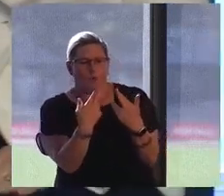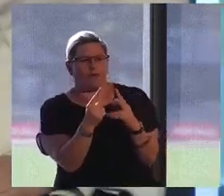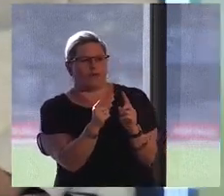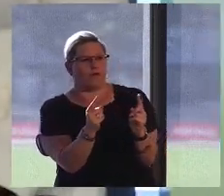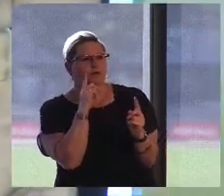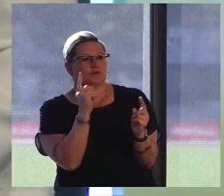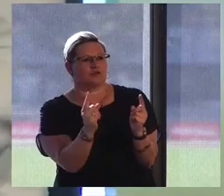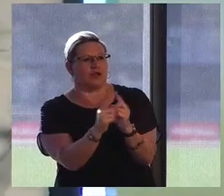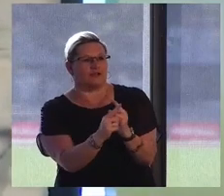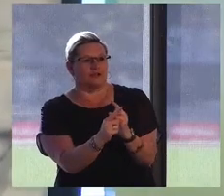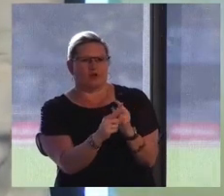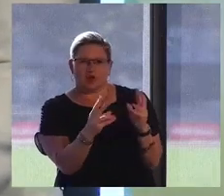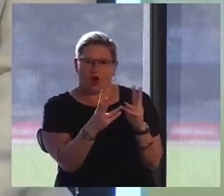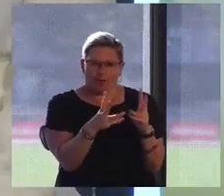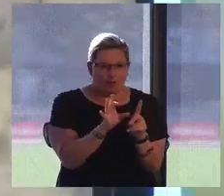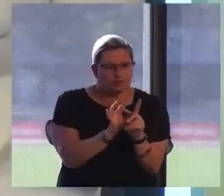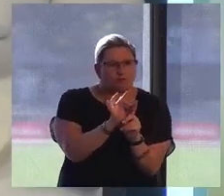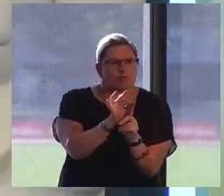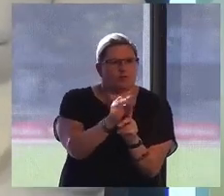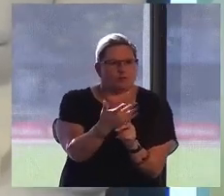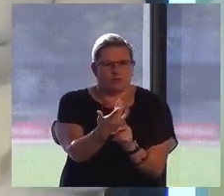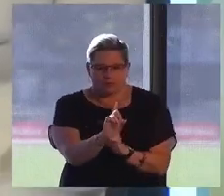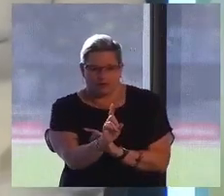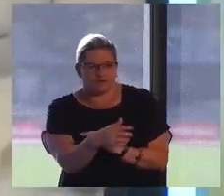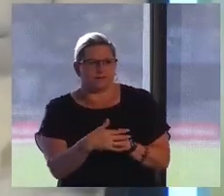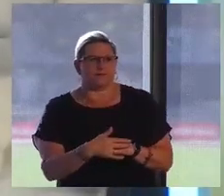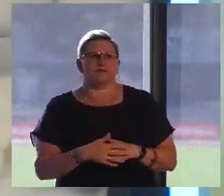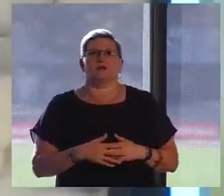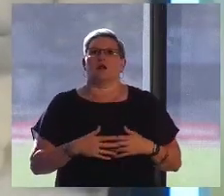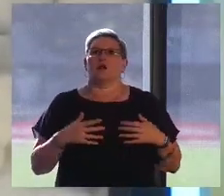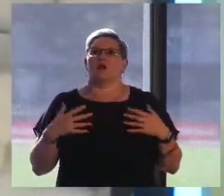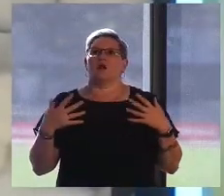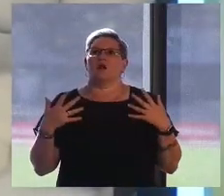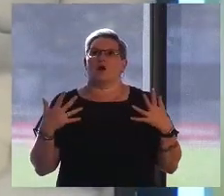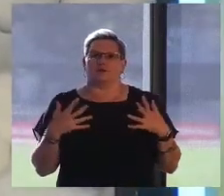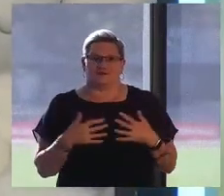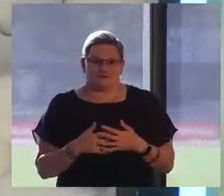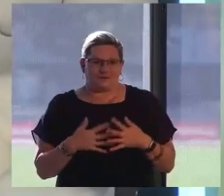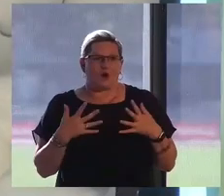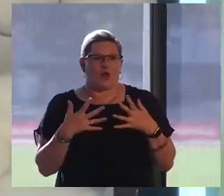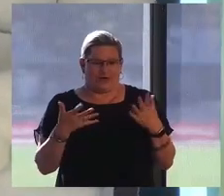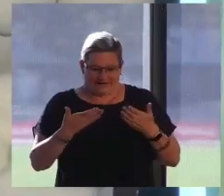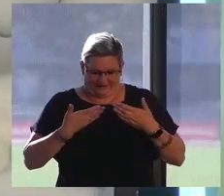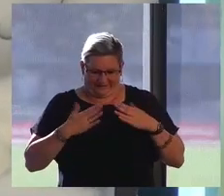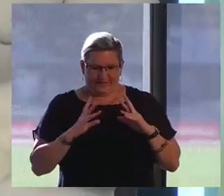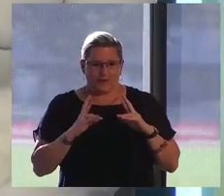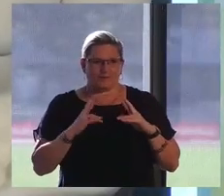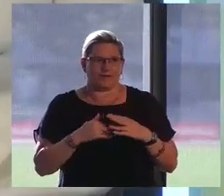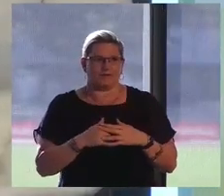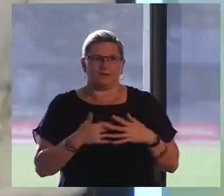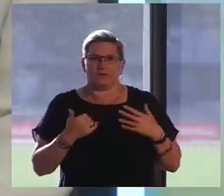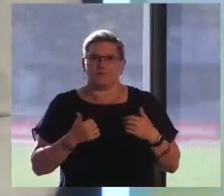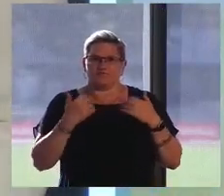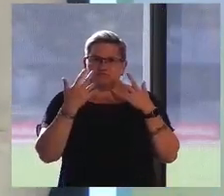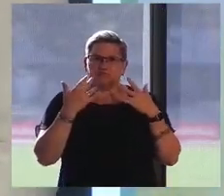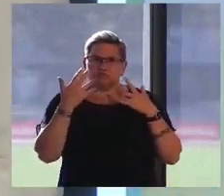That is a great segue. So much actually gives me hope. I obviously think about this a lot because I've been working on it for such a long